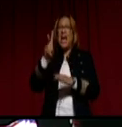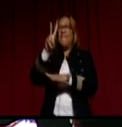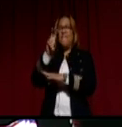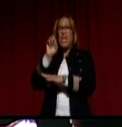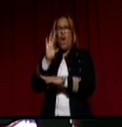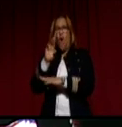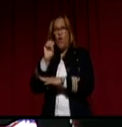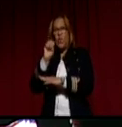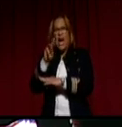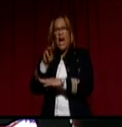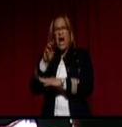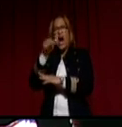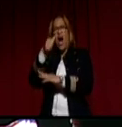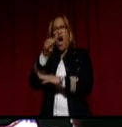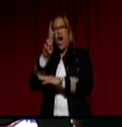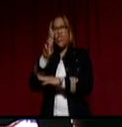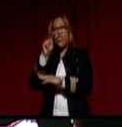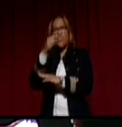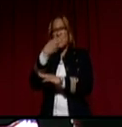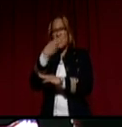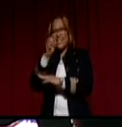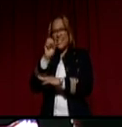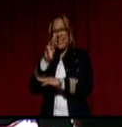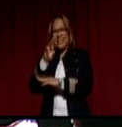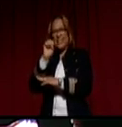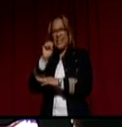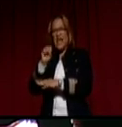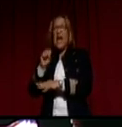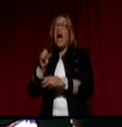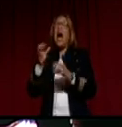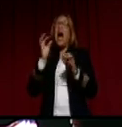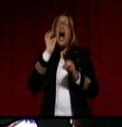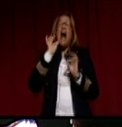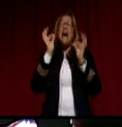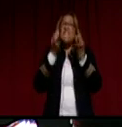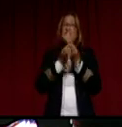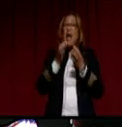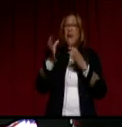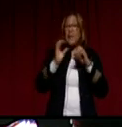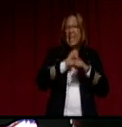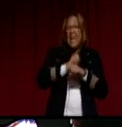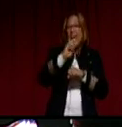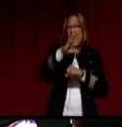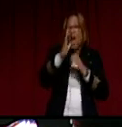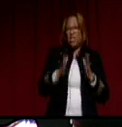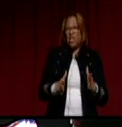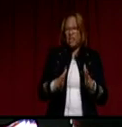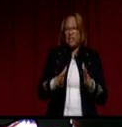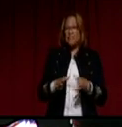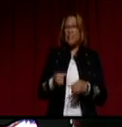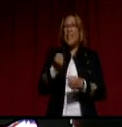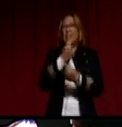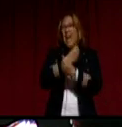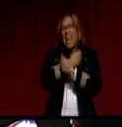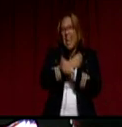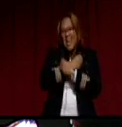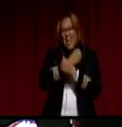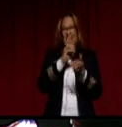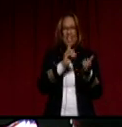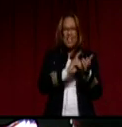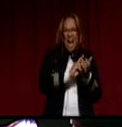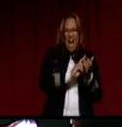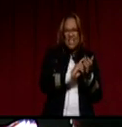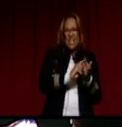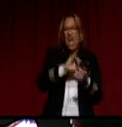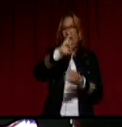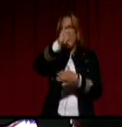Arthurs, who is a tremendous family counselor. And then the Love Doctor, Dr. James Ford, will be with us. So you